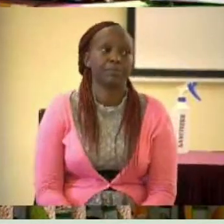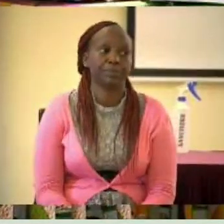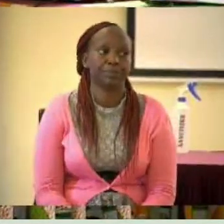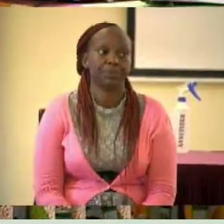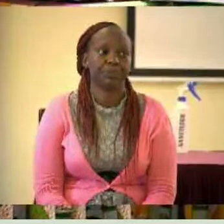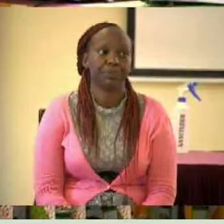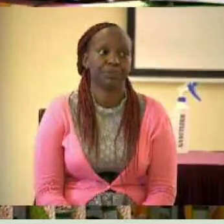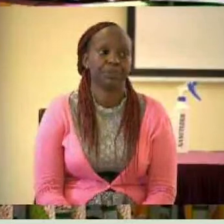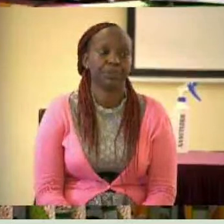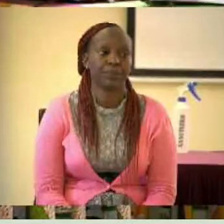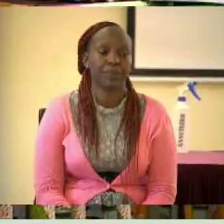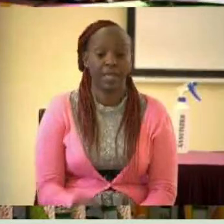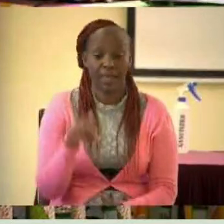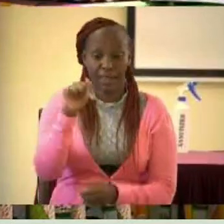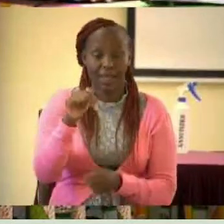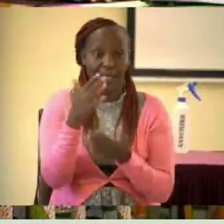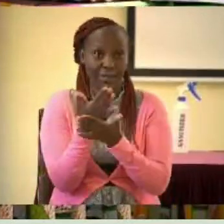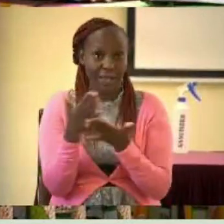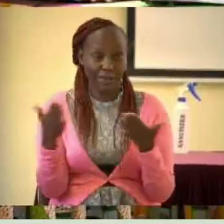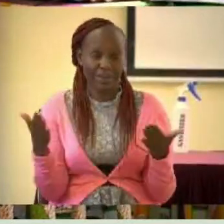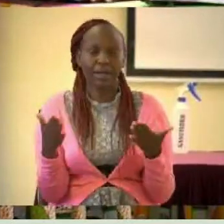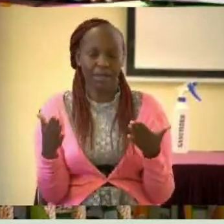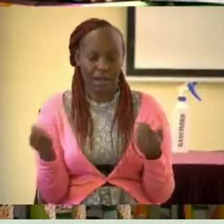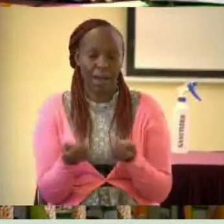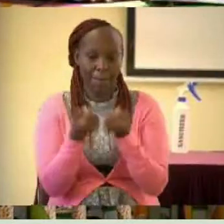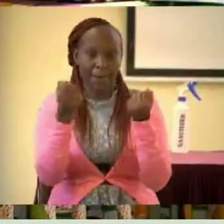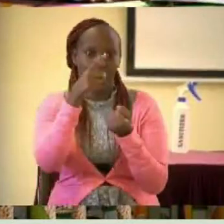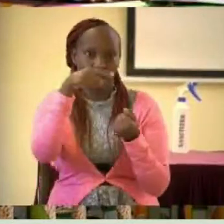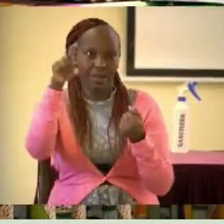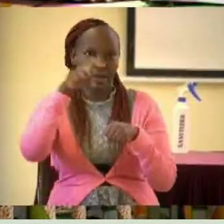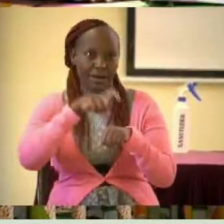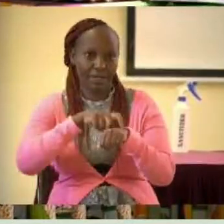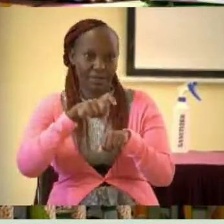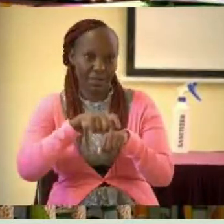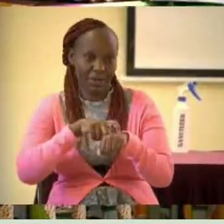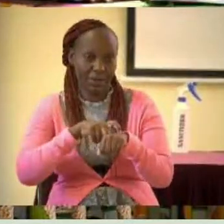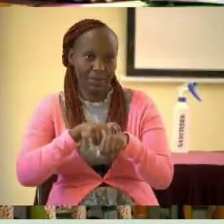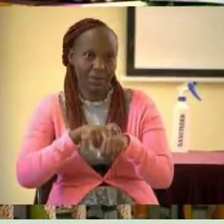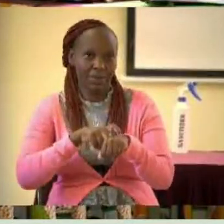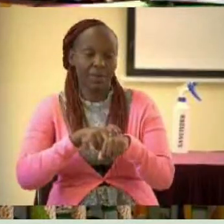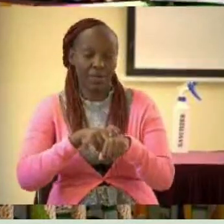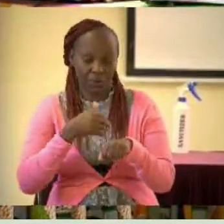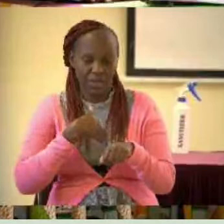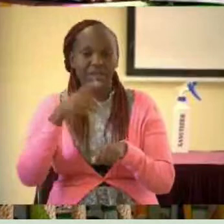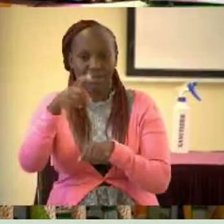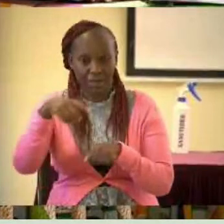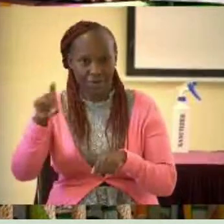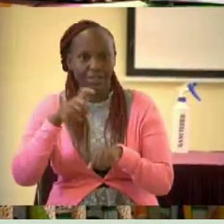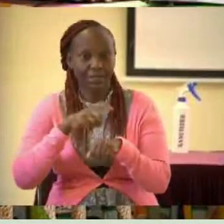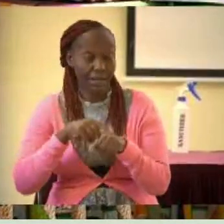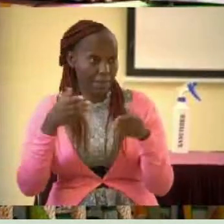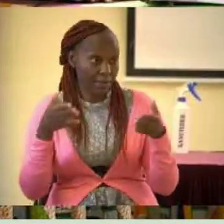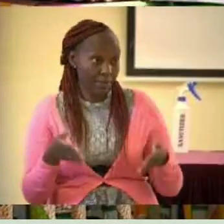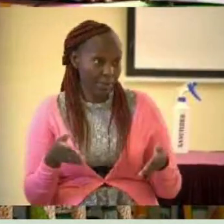It is something that has come at the right time, or we have it at the right time.